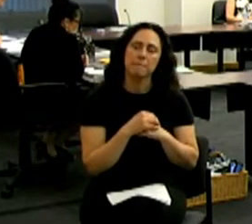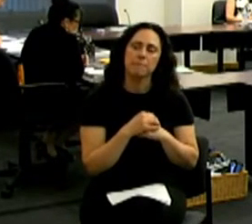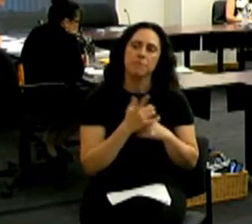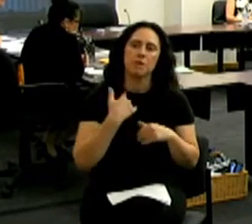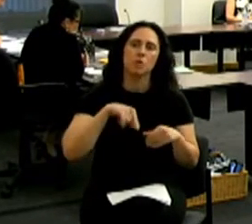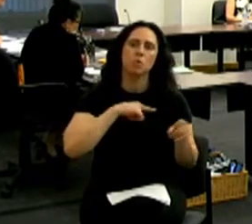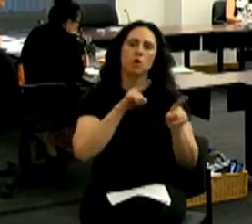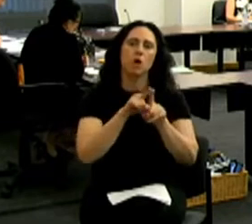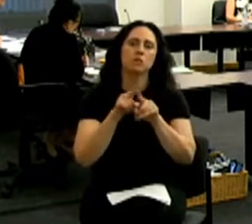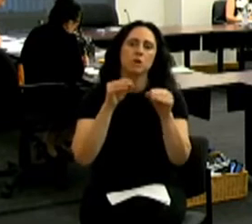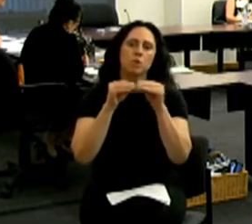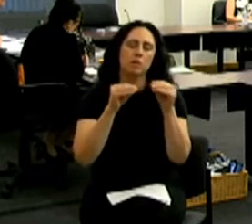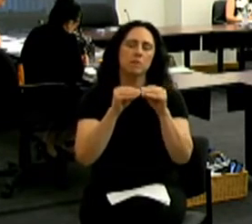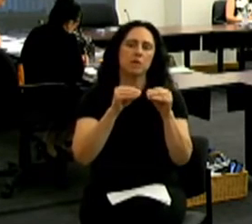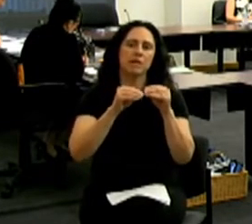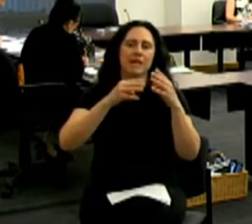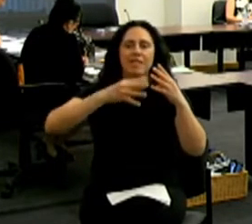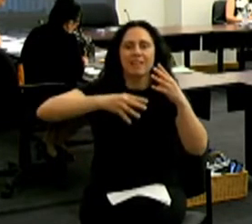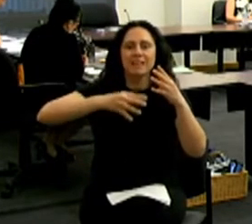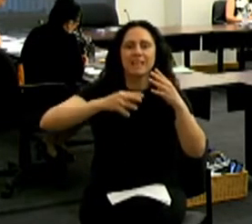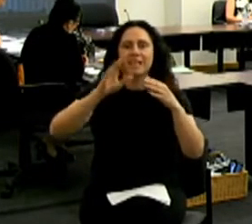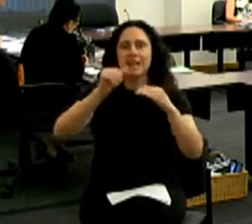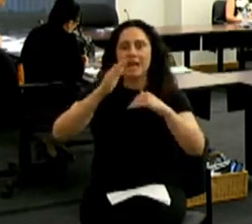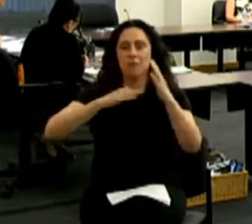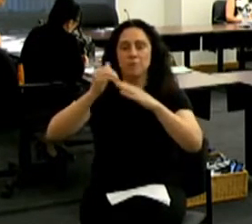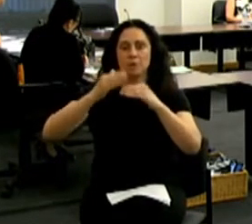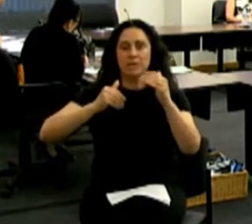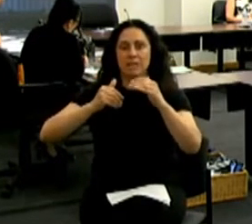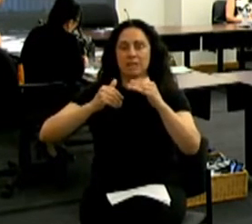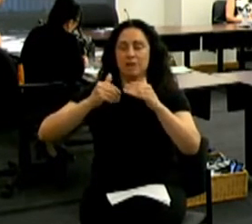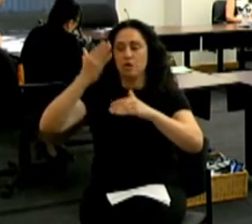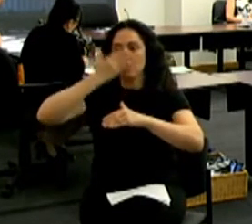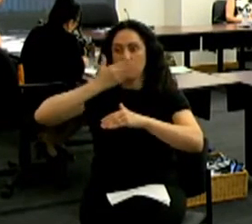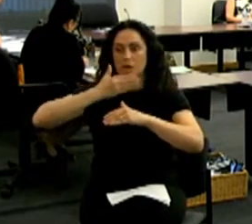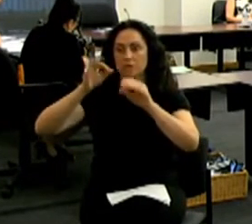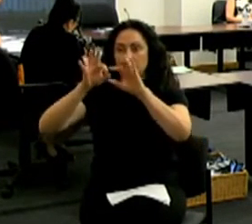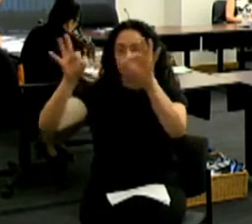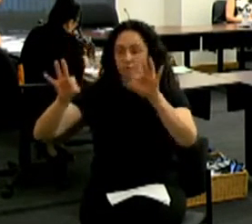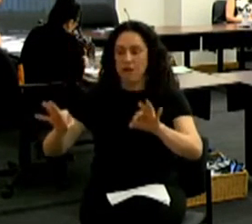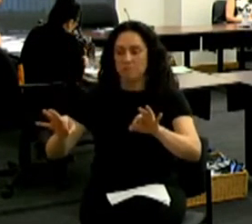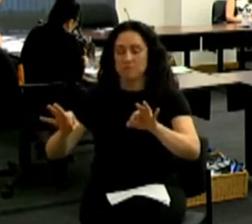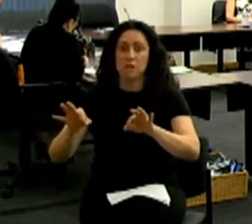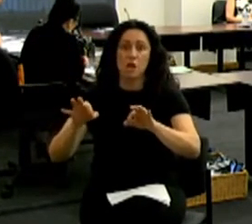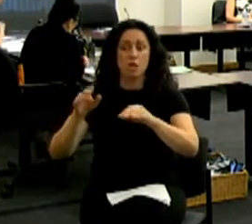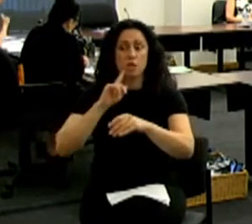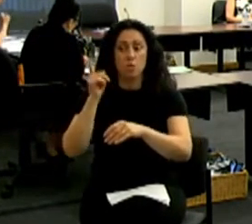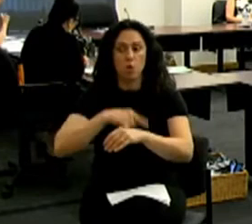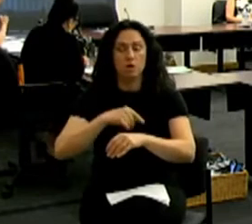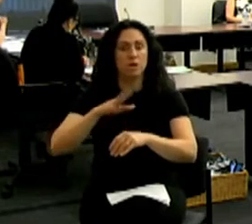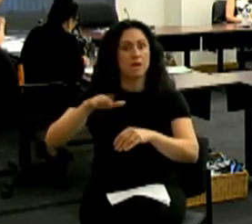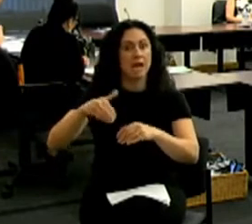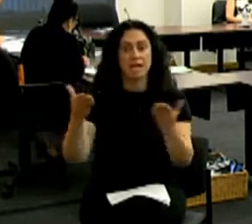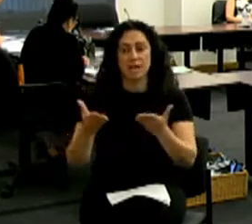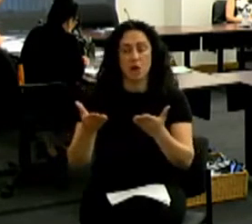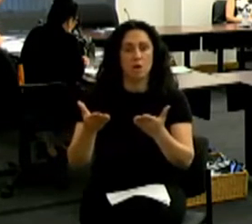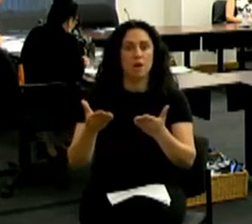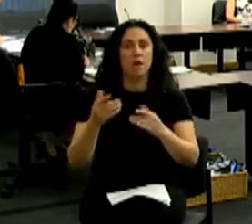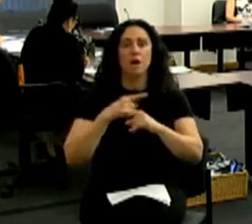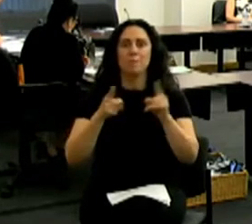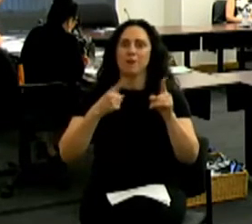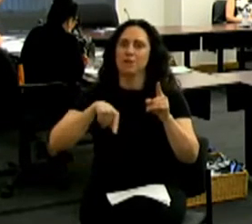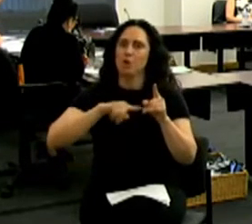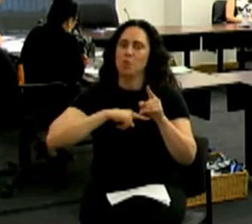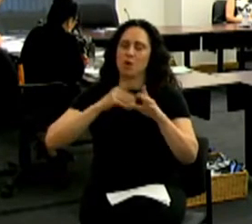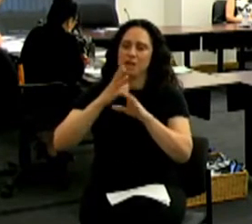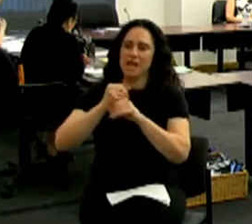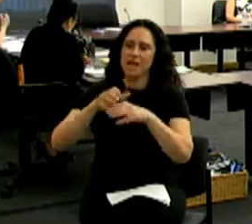We're also repairing the leaky A building storefront frames. They're ordered. They're not in yet. We're taking on water with